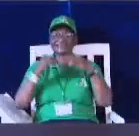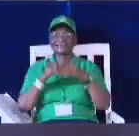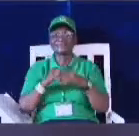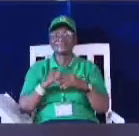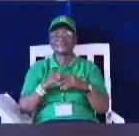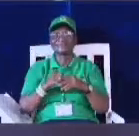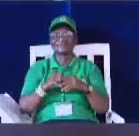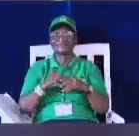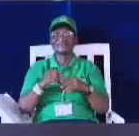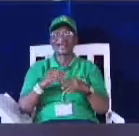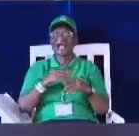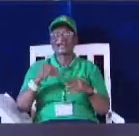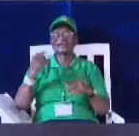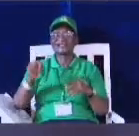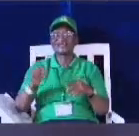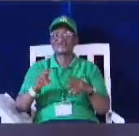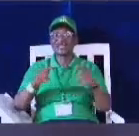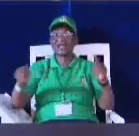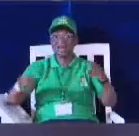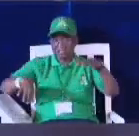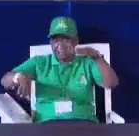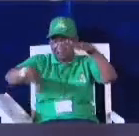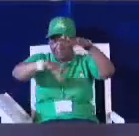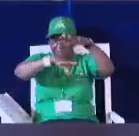At the very bottom.